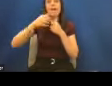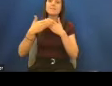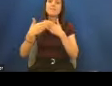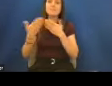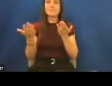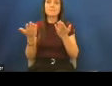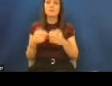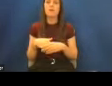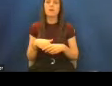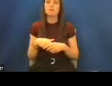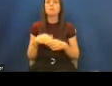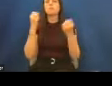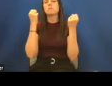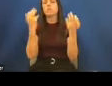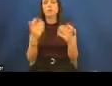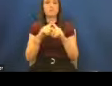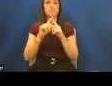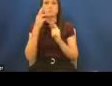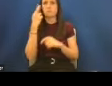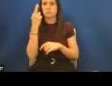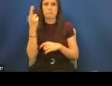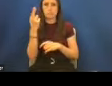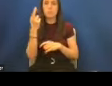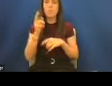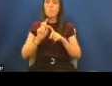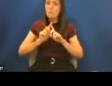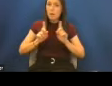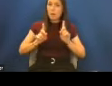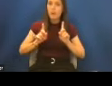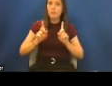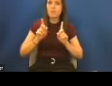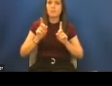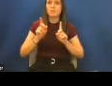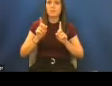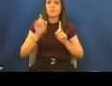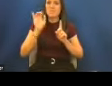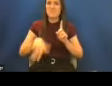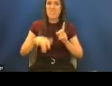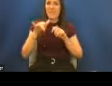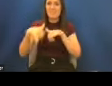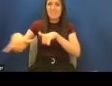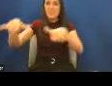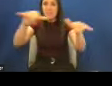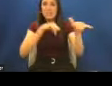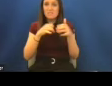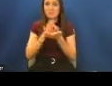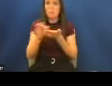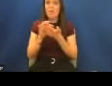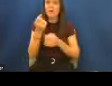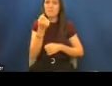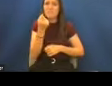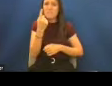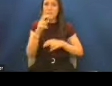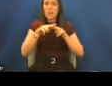easier. There's a lot of reasons why that could be the case, but not accounting for a standard score difference of 11, okay?